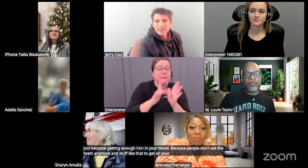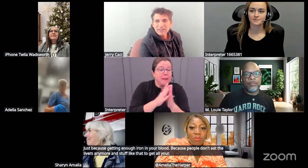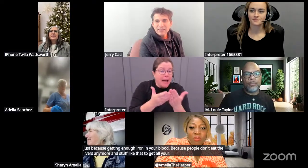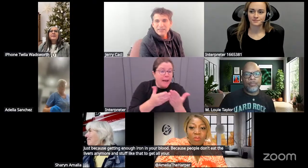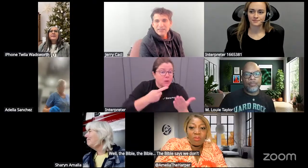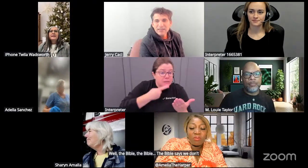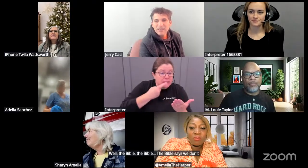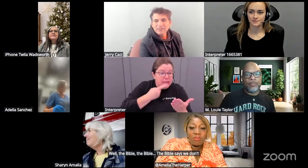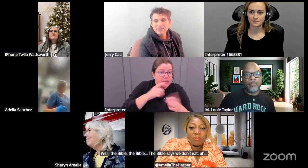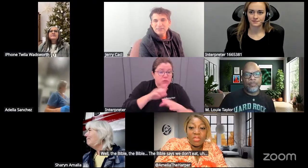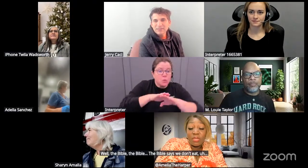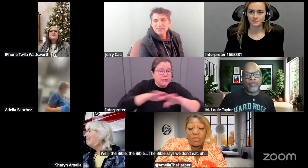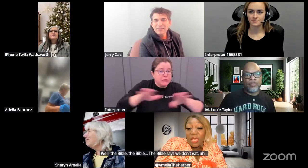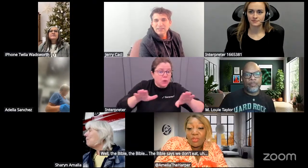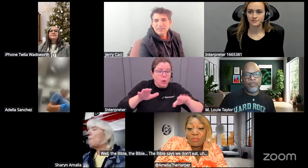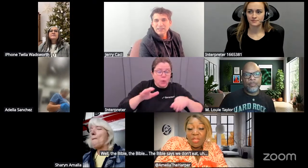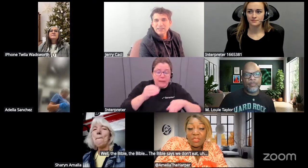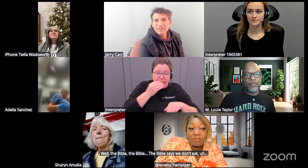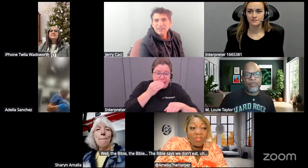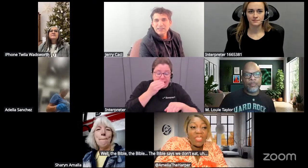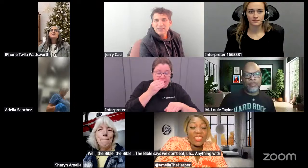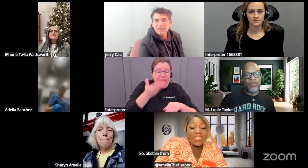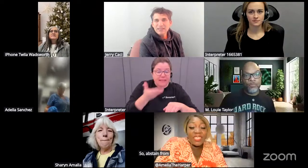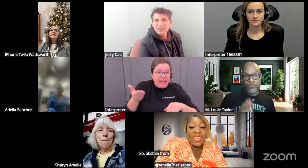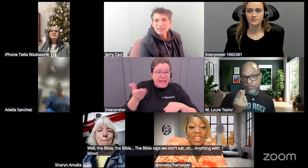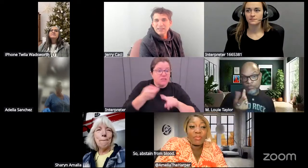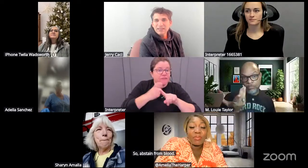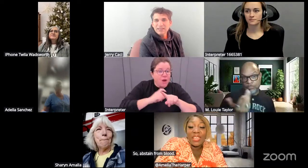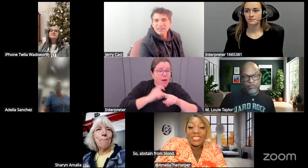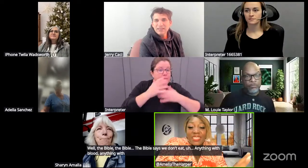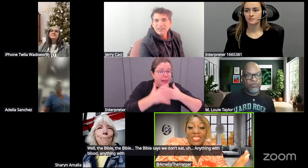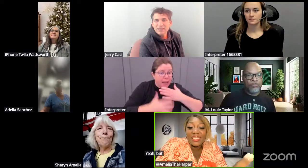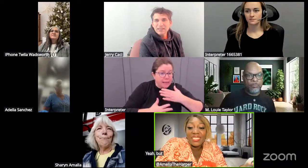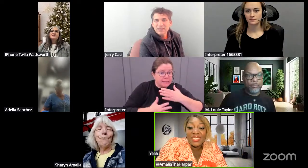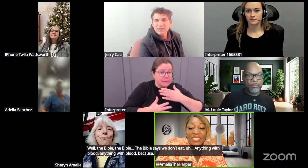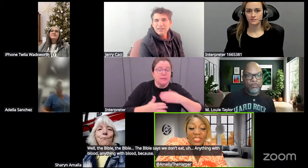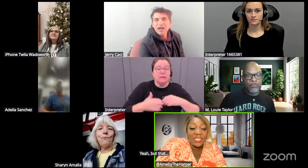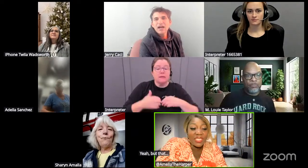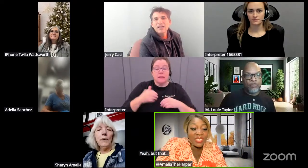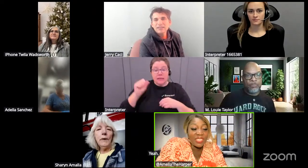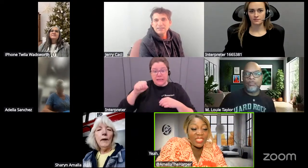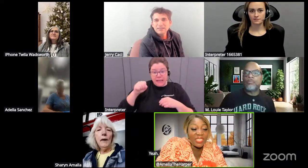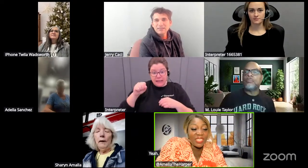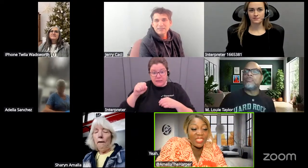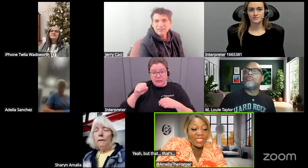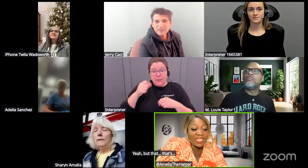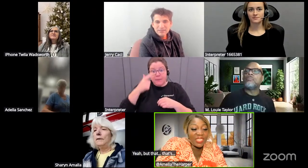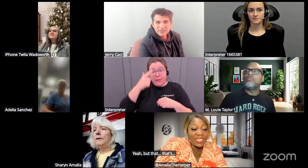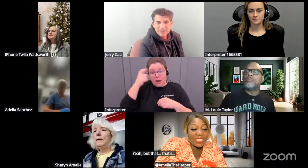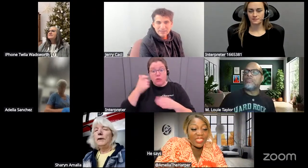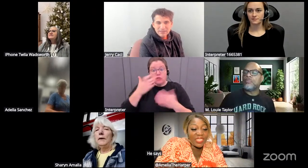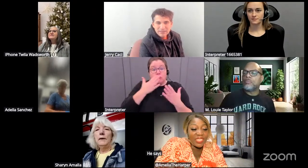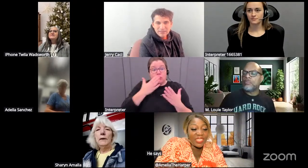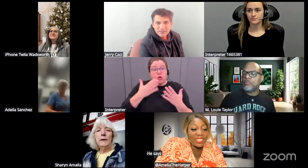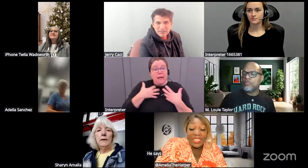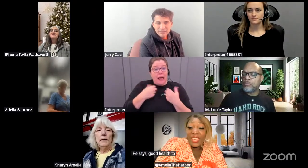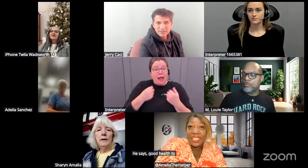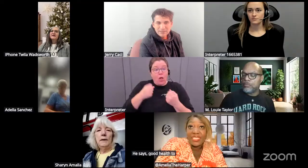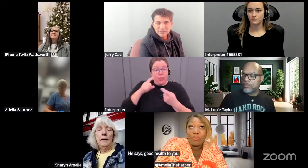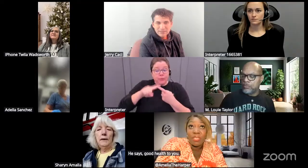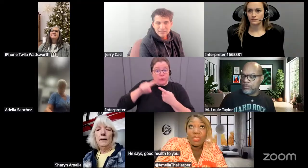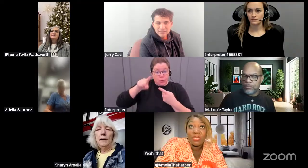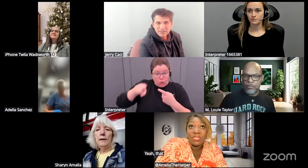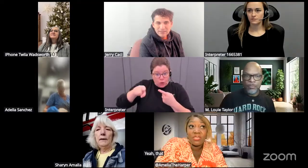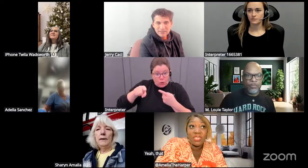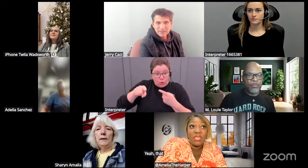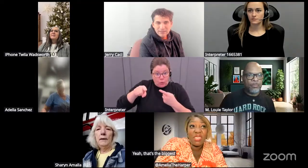eat to abstain anything from with blood. blood, anything with Yeah. Yeah, but blood, because that's he says good health to you. that's the